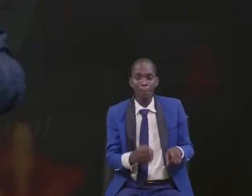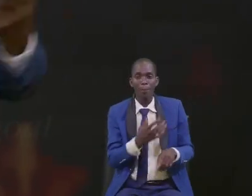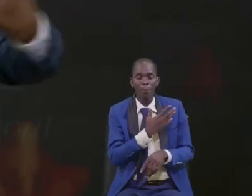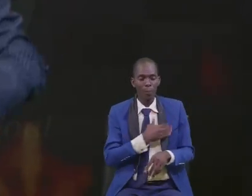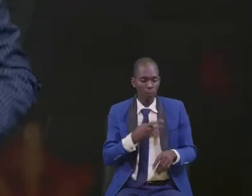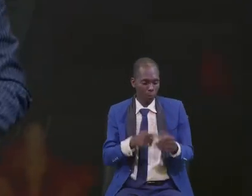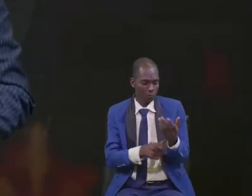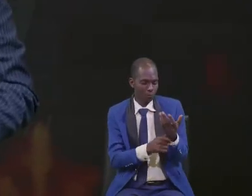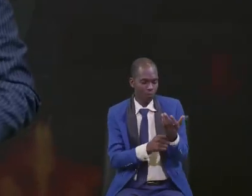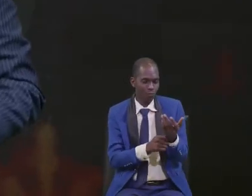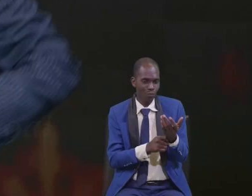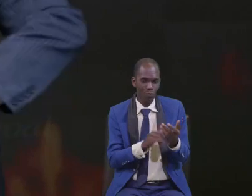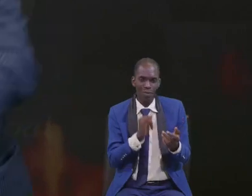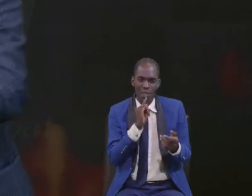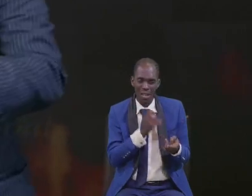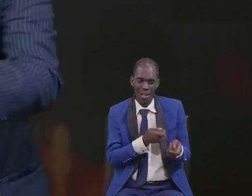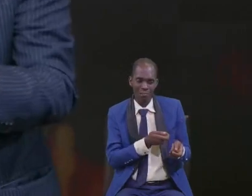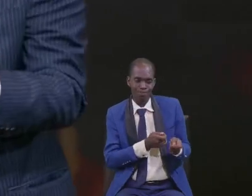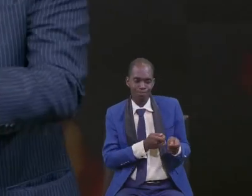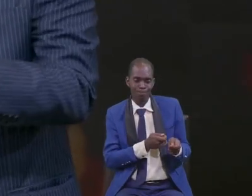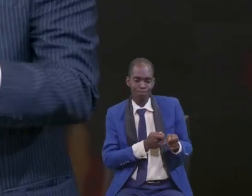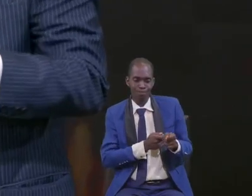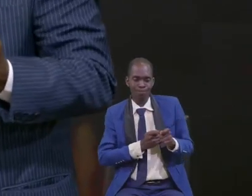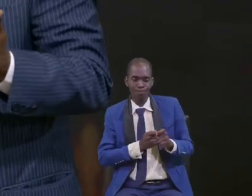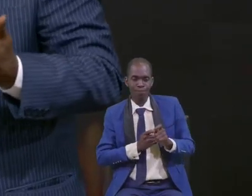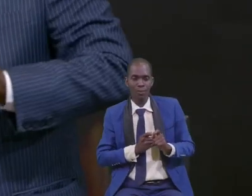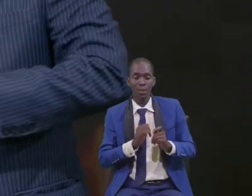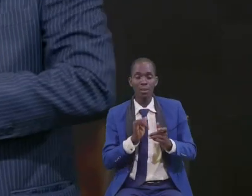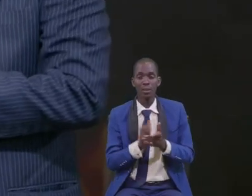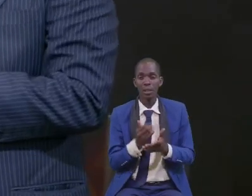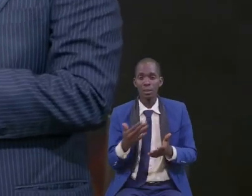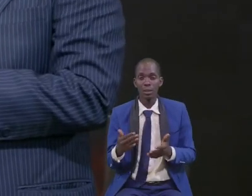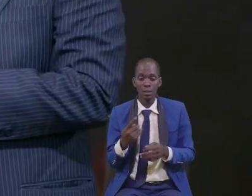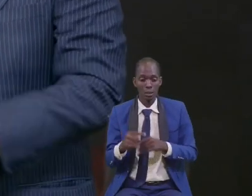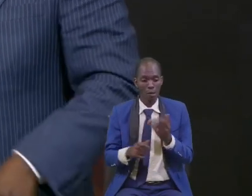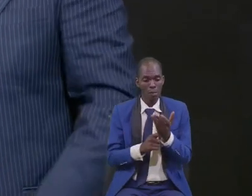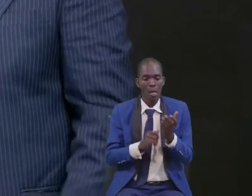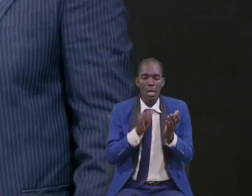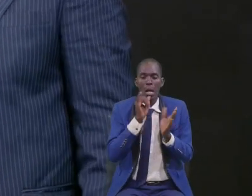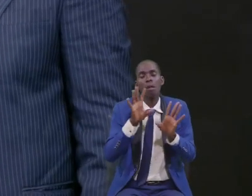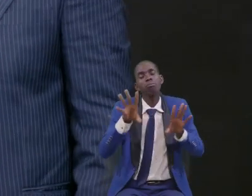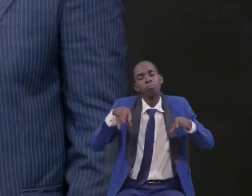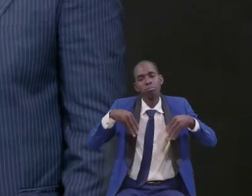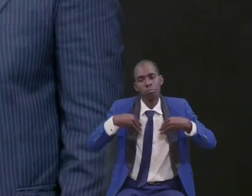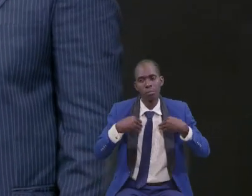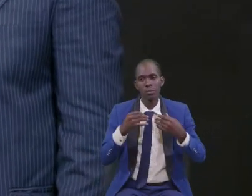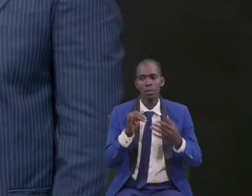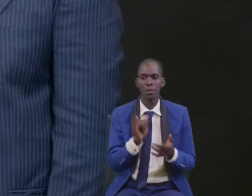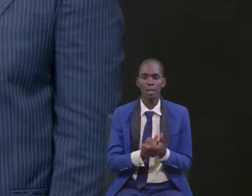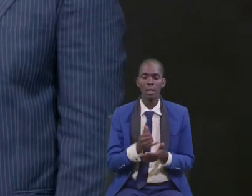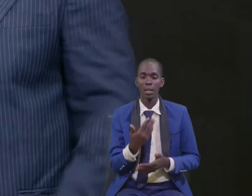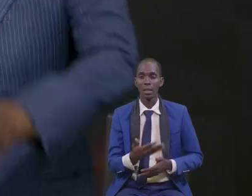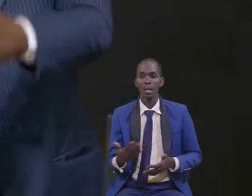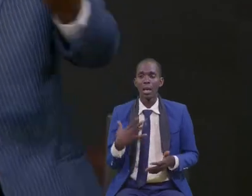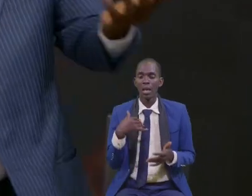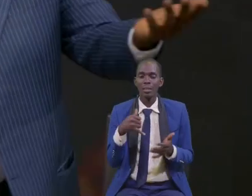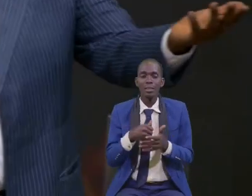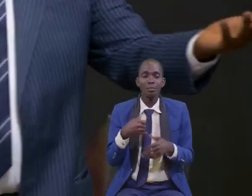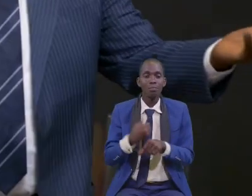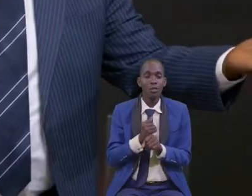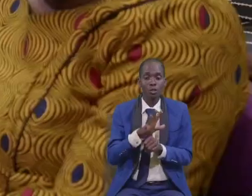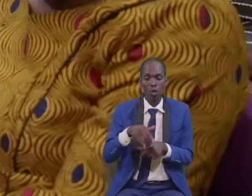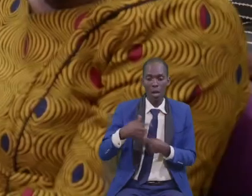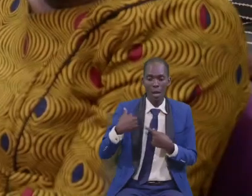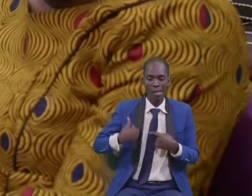is attracting that thing, the flesh is accepting that thing, and it deadens your mind. You